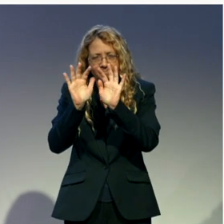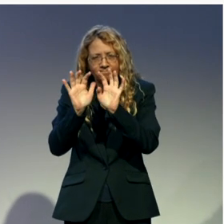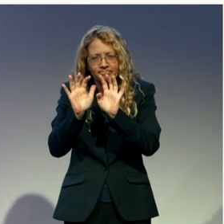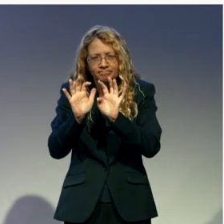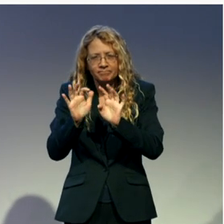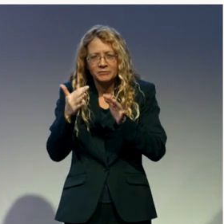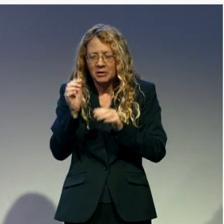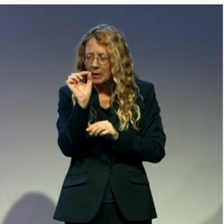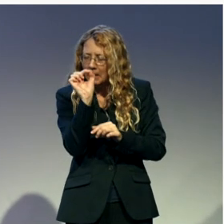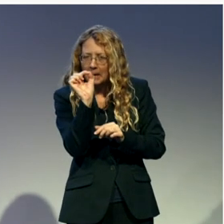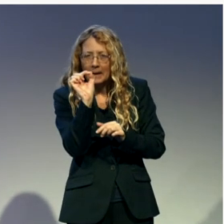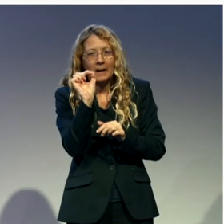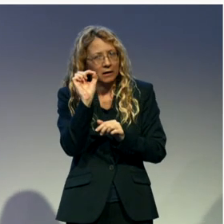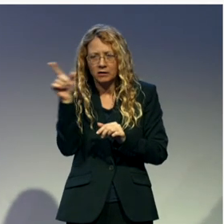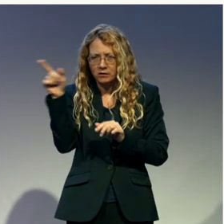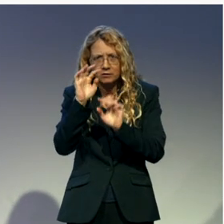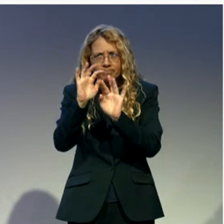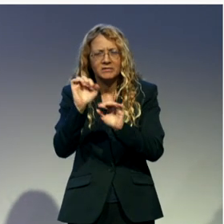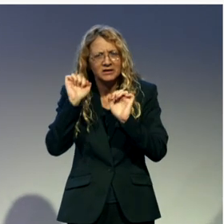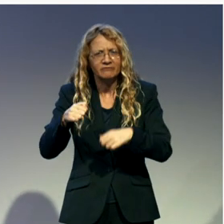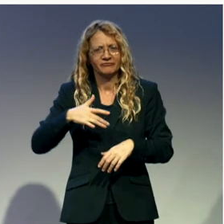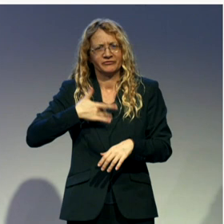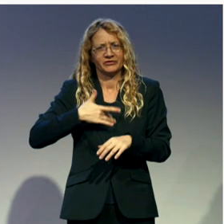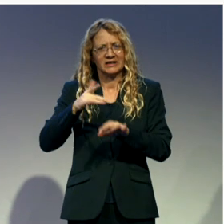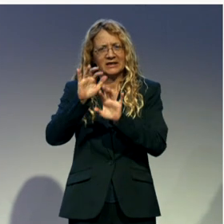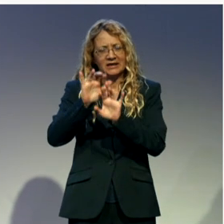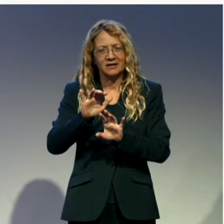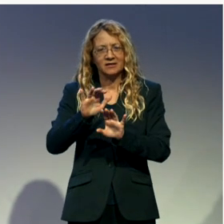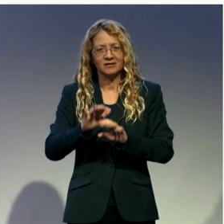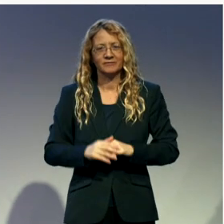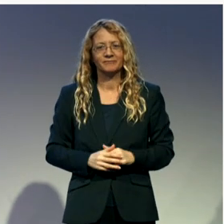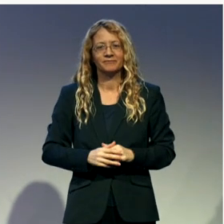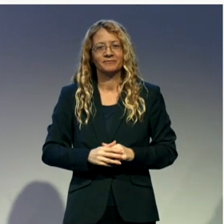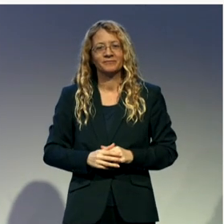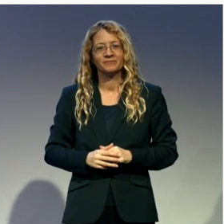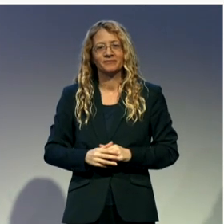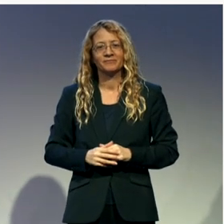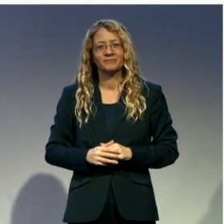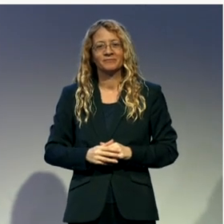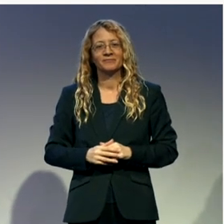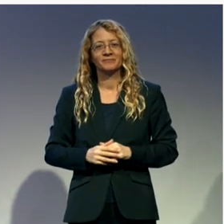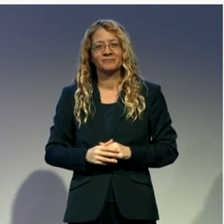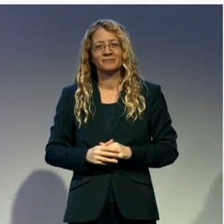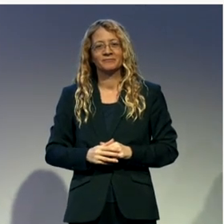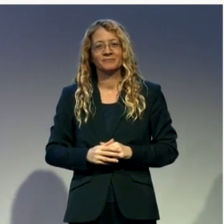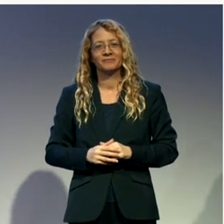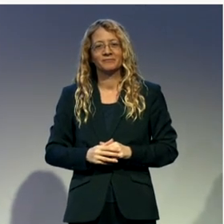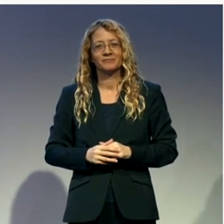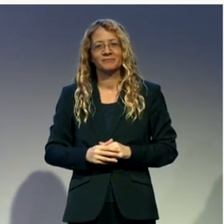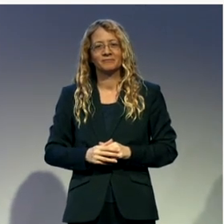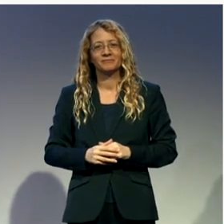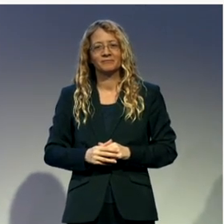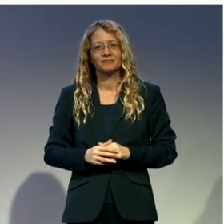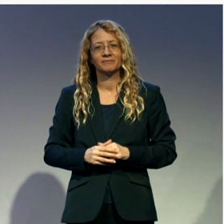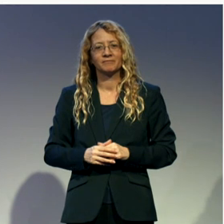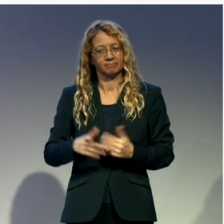breast. Not only that, but this particular skill is very useful, so they become service providers instead of being receivers